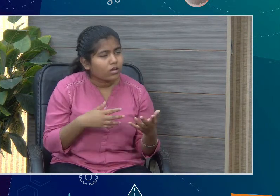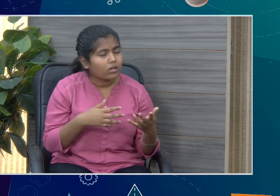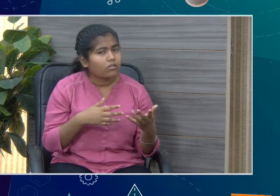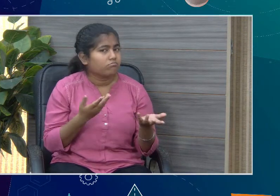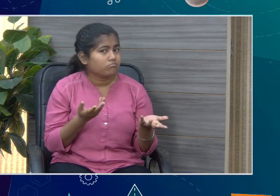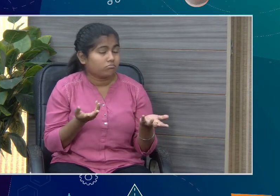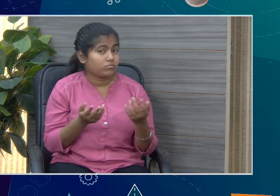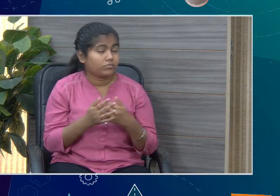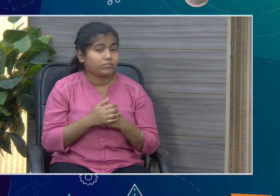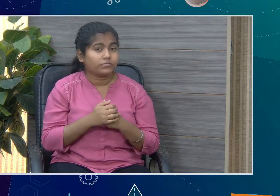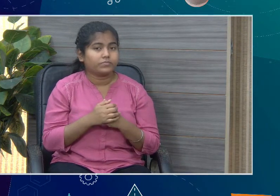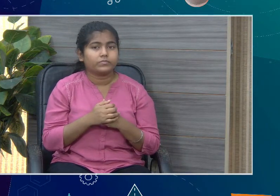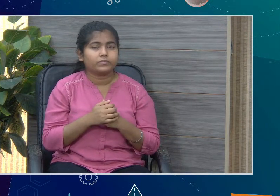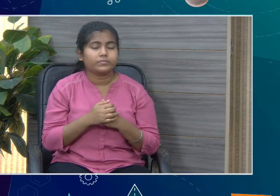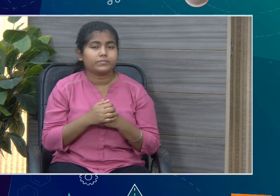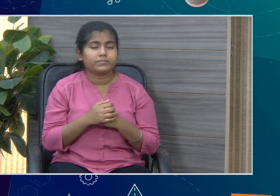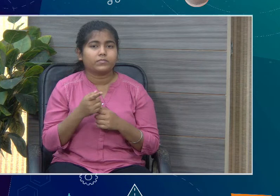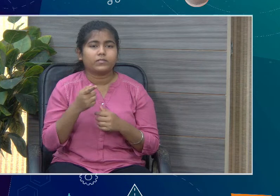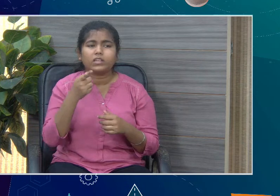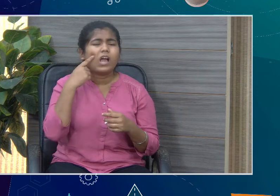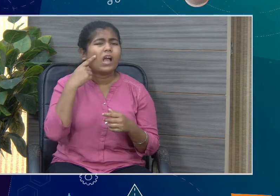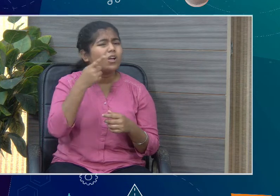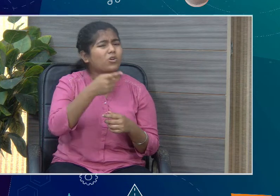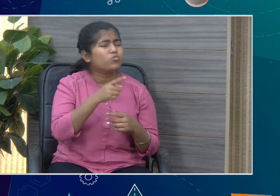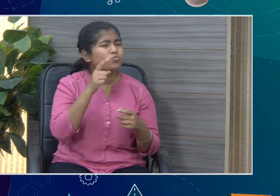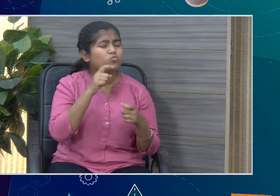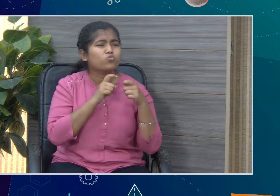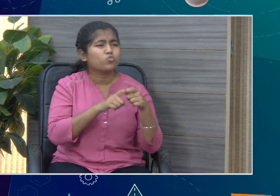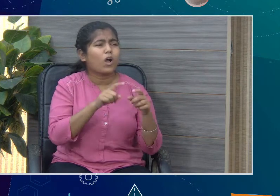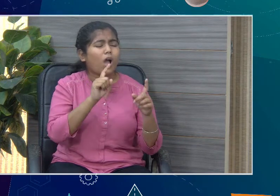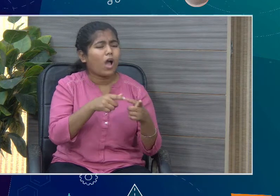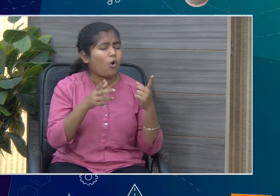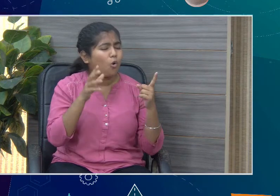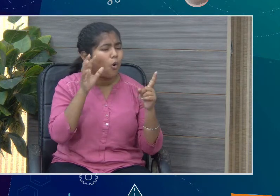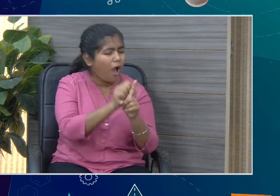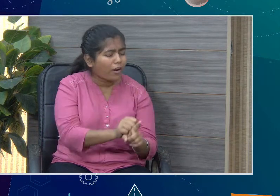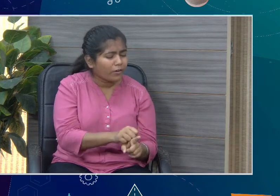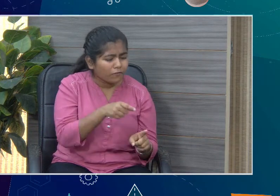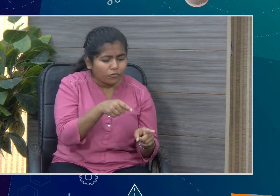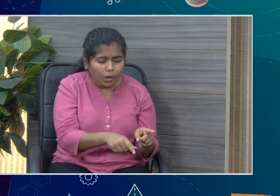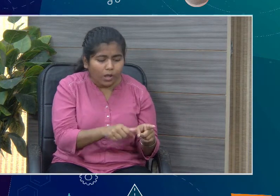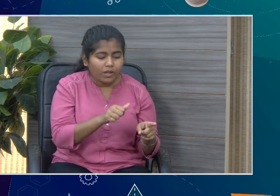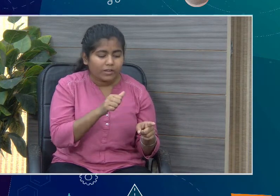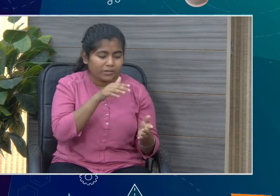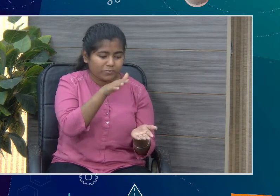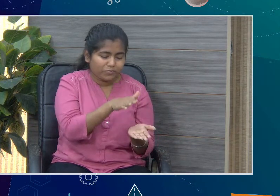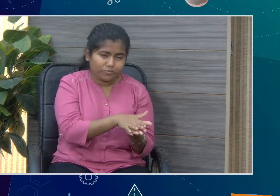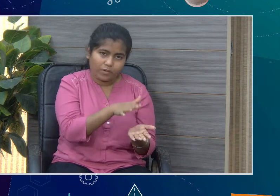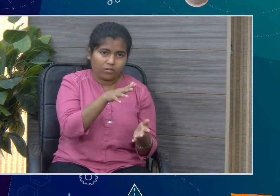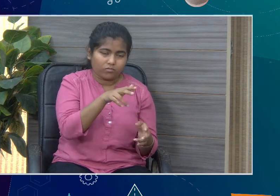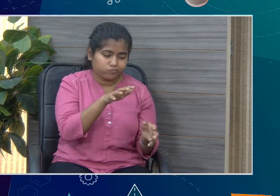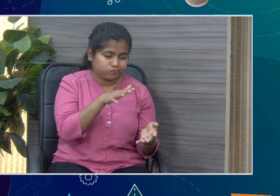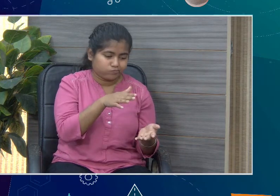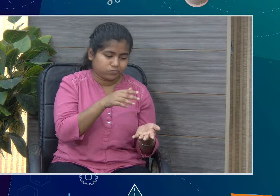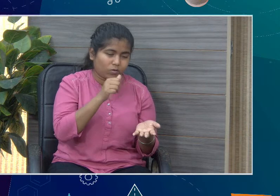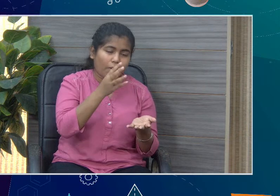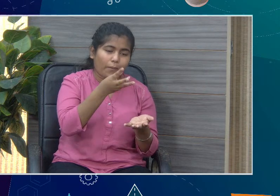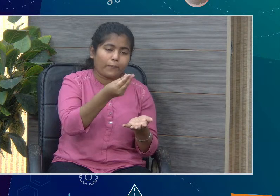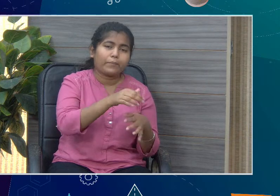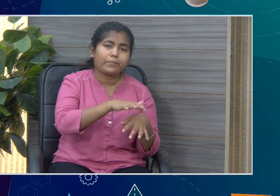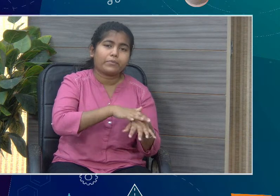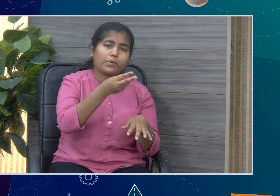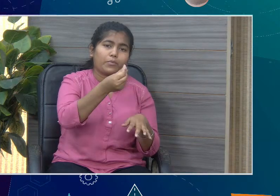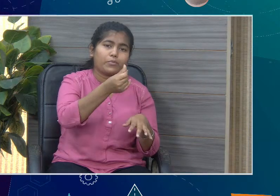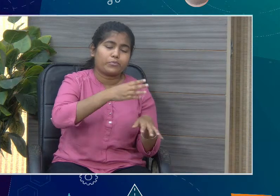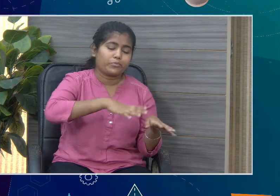we identify that whose footprint it is? It is a human footprint or it is a footprint of an